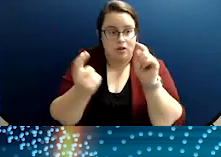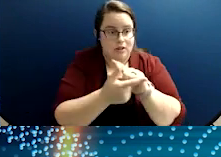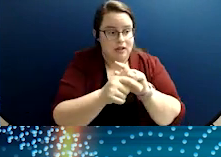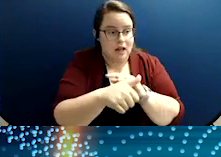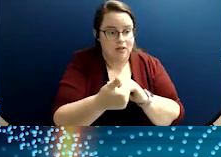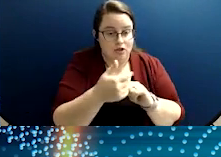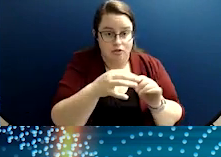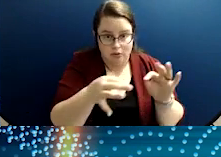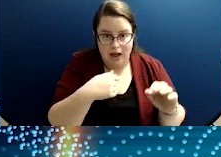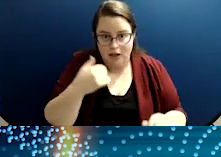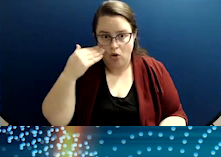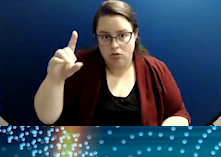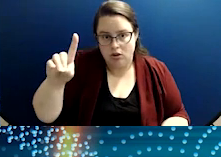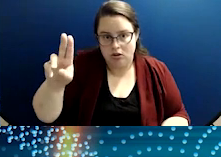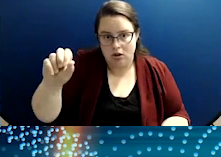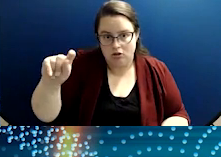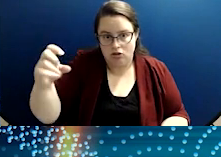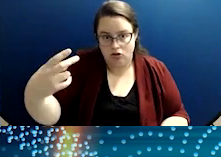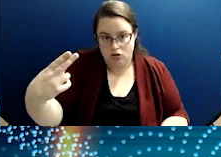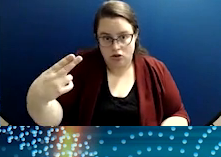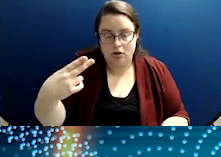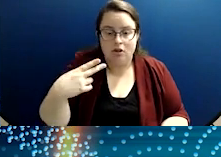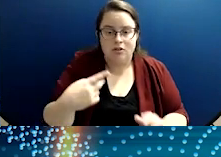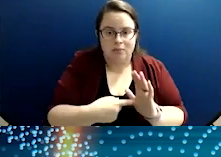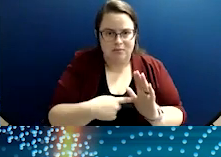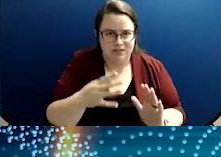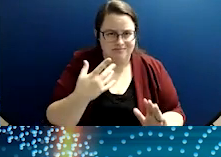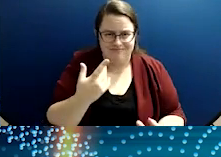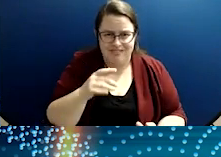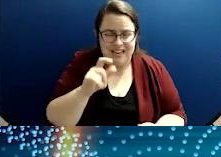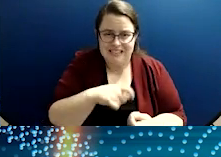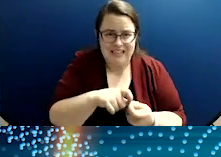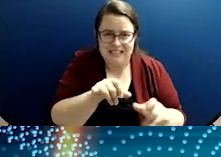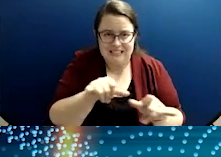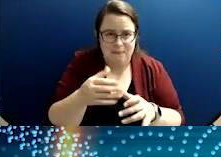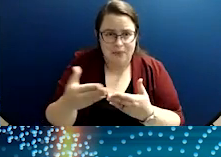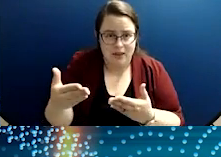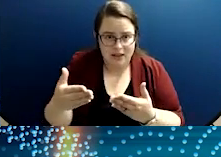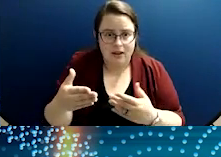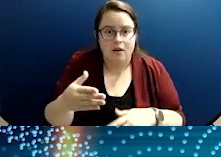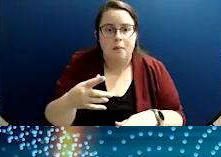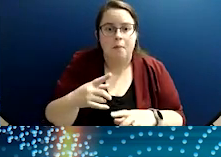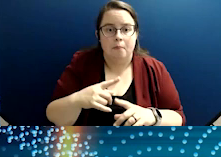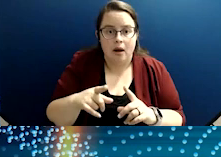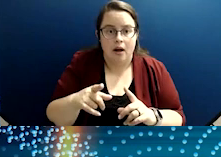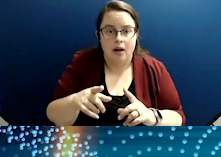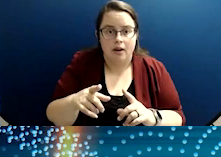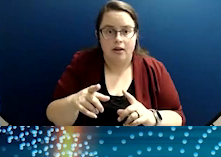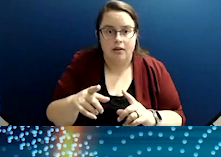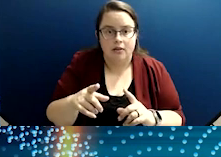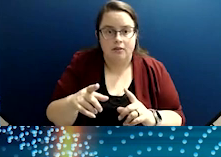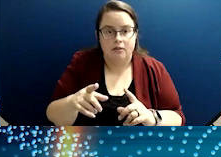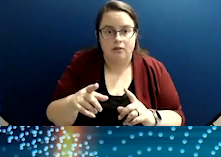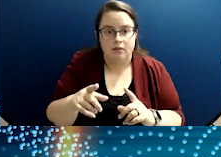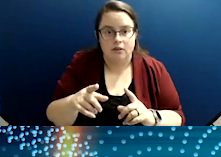Yeah. And a lot of times what they give you is like, that's not exactly the same thing, because I know the English and the Dutch, so I can see that it's not, because it just does